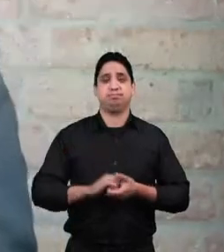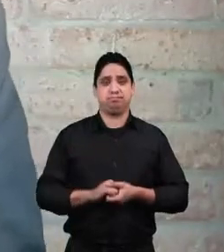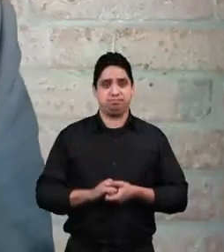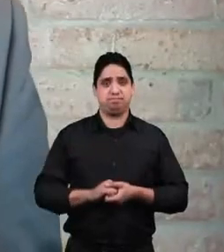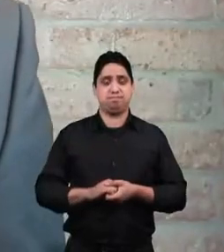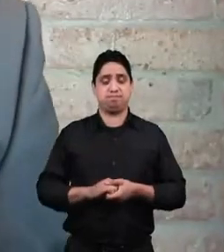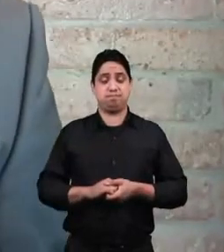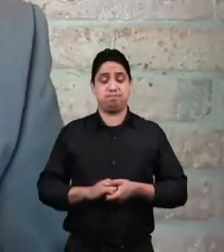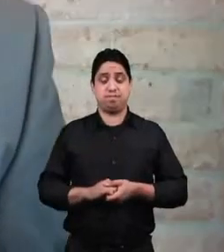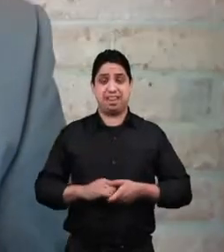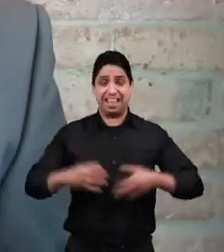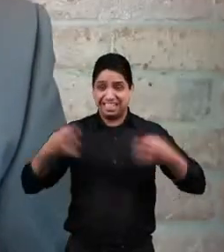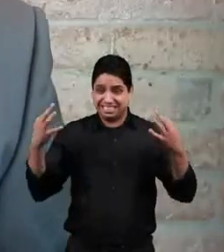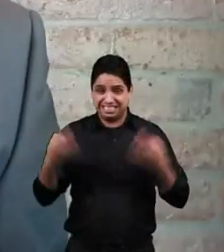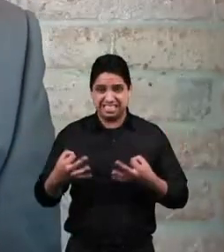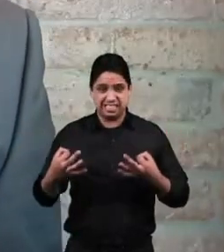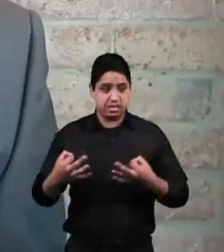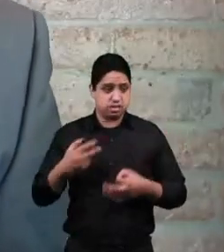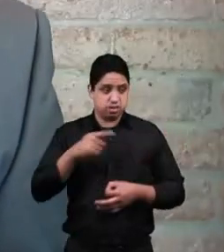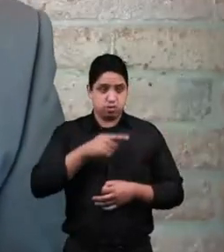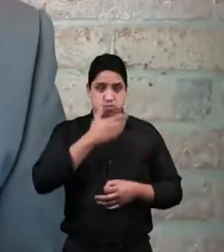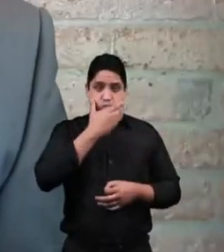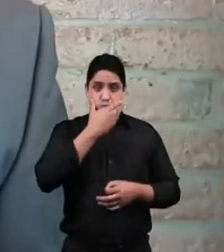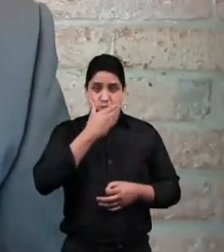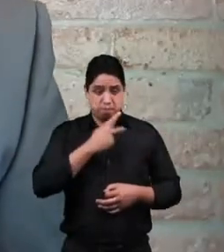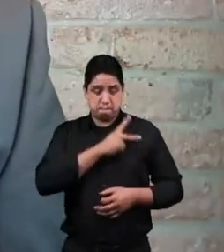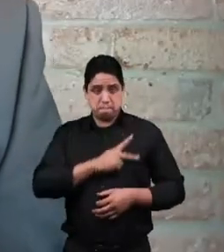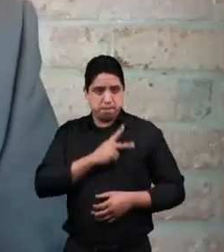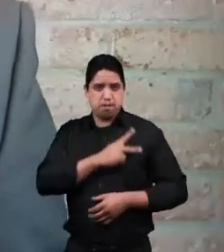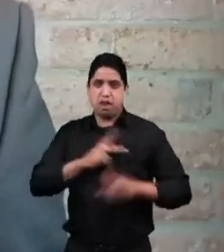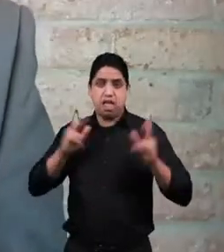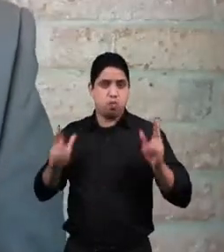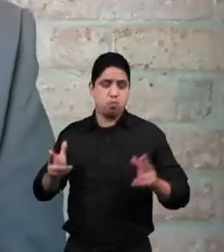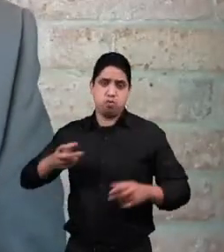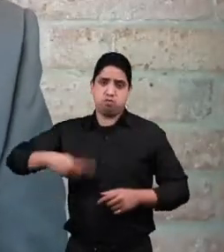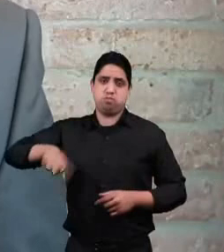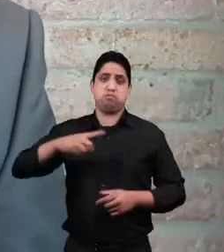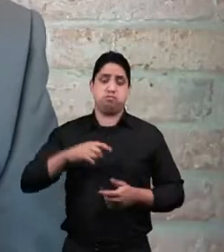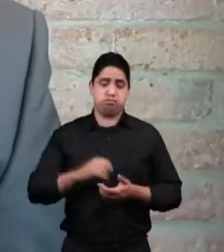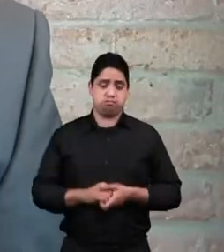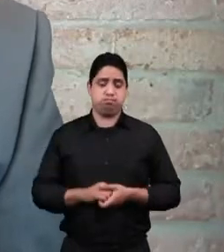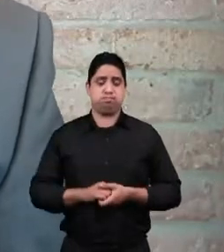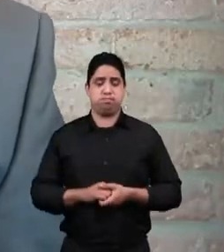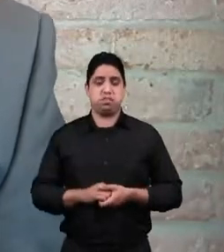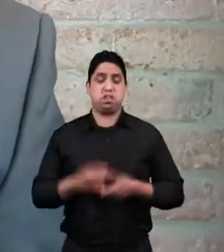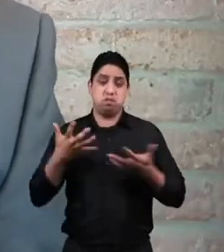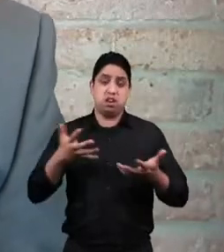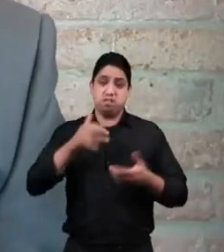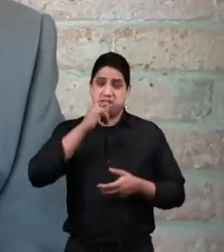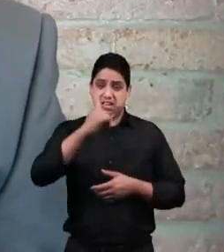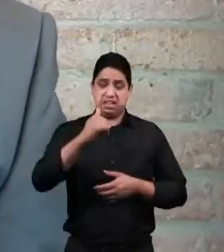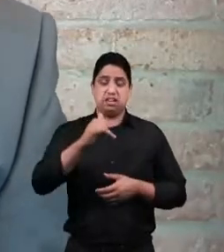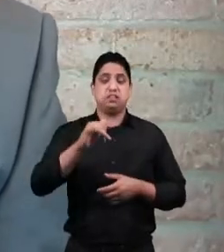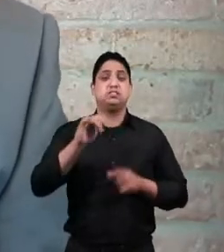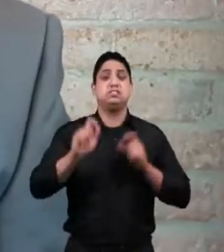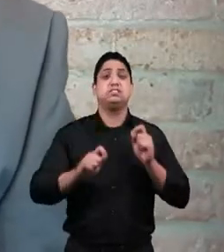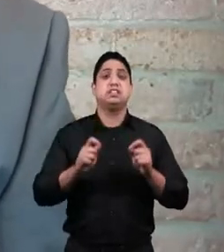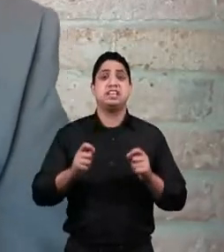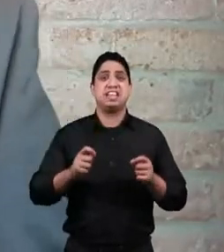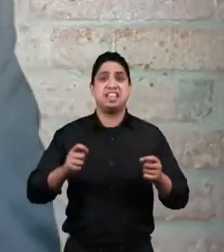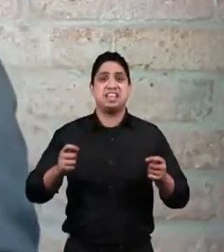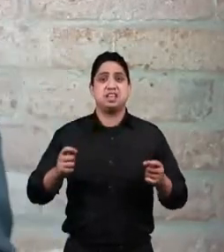that Jesus is coming. And the certainty of Paul is our certainty. And I would like to finish